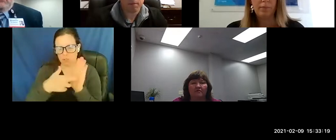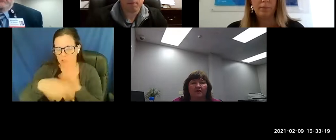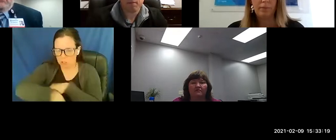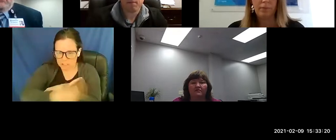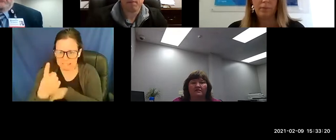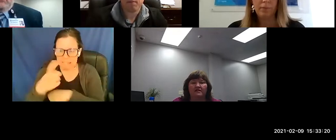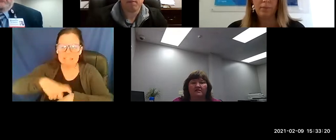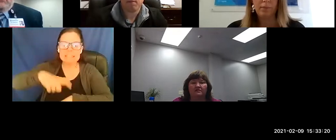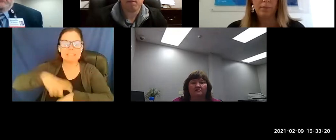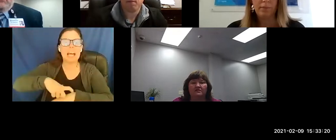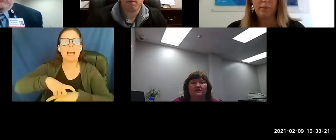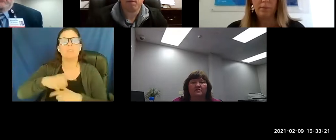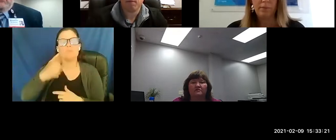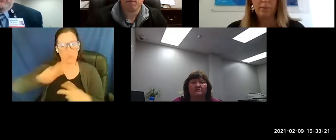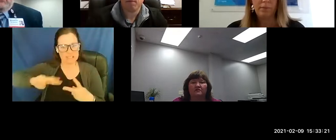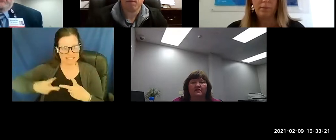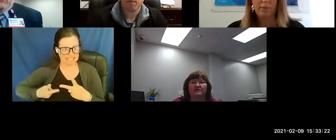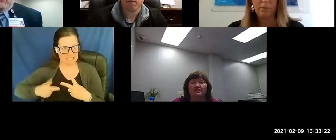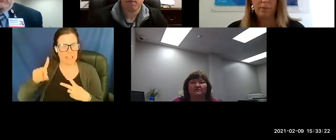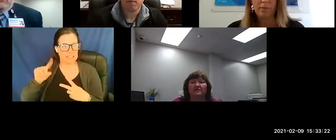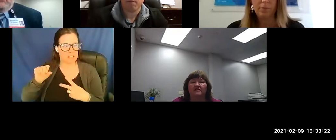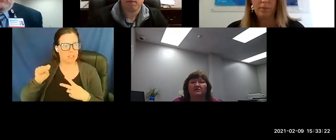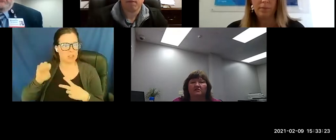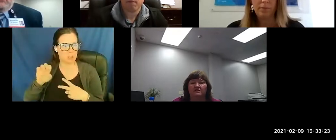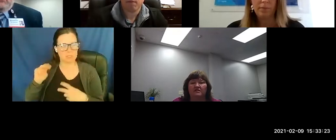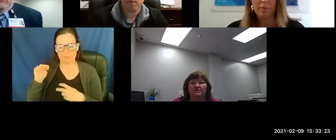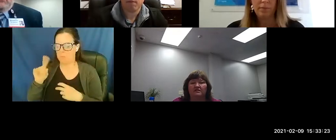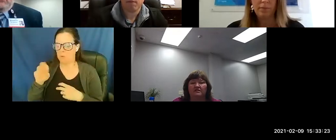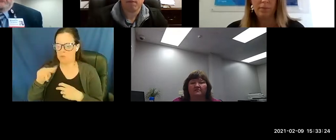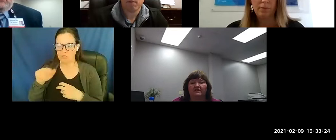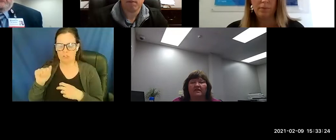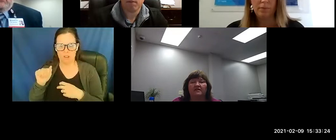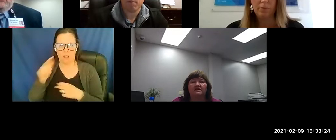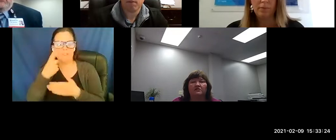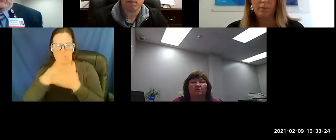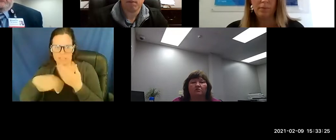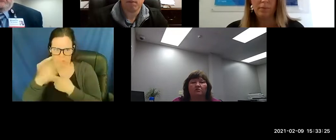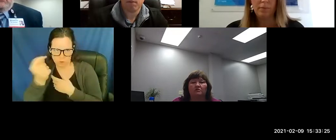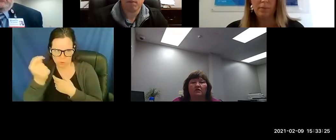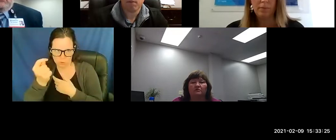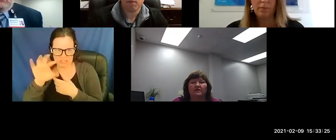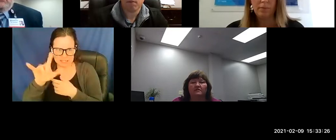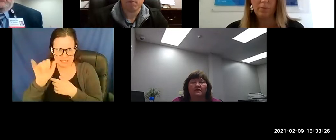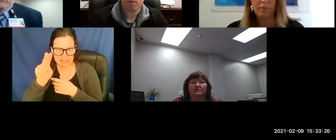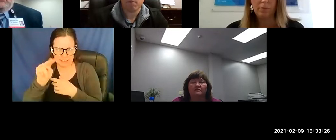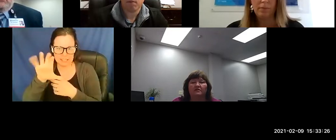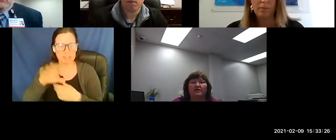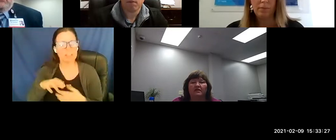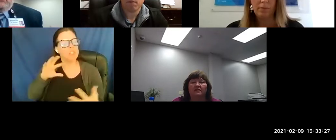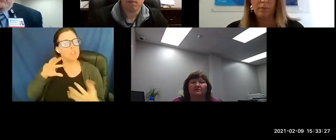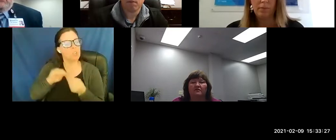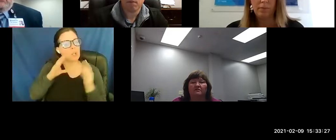time for the second dose of the Moderna vaccine for next Tuesday's clinic. In total, we expect more